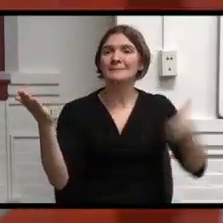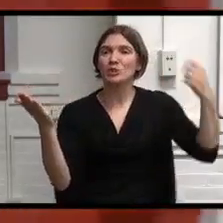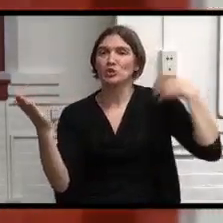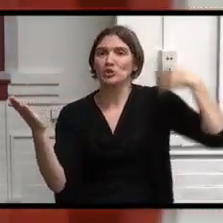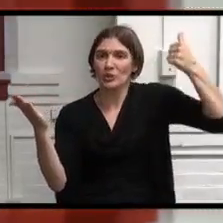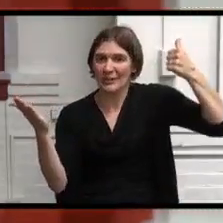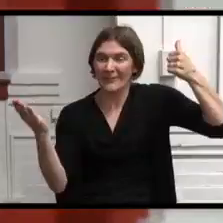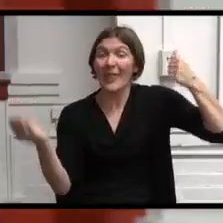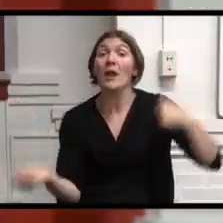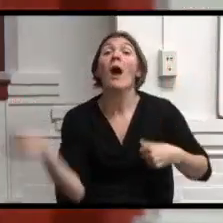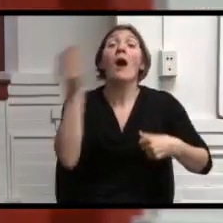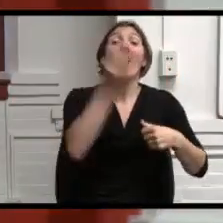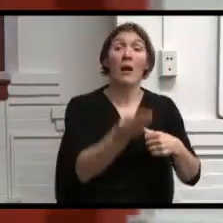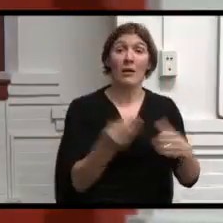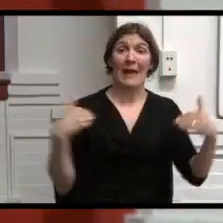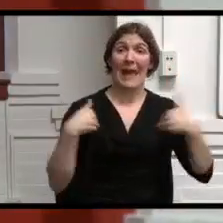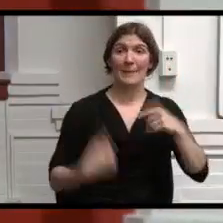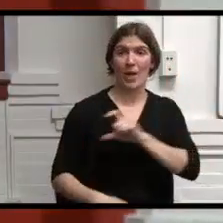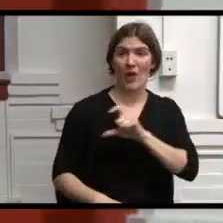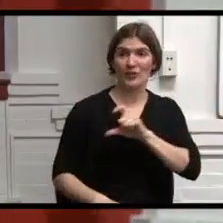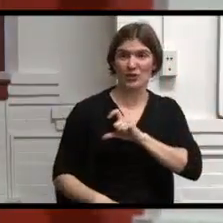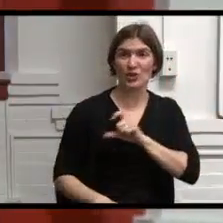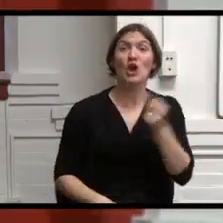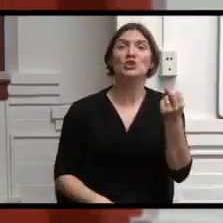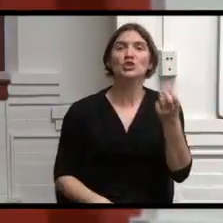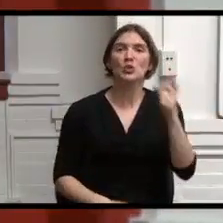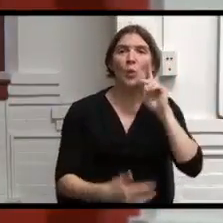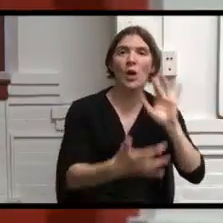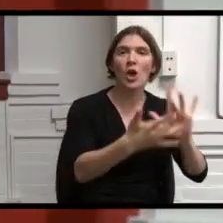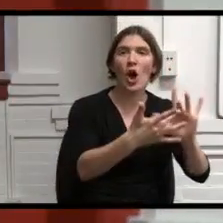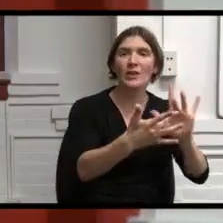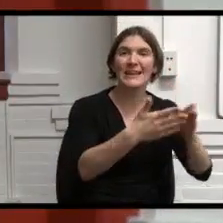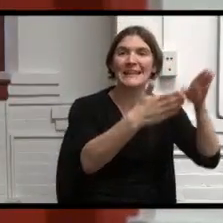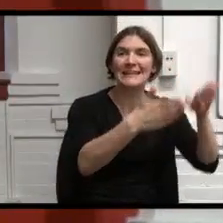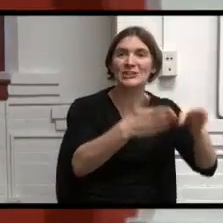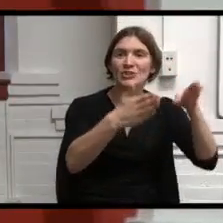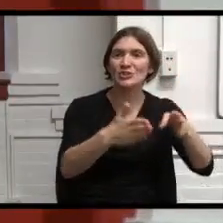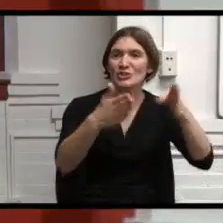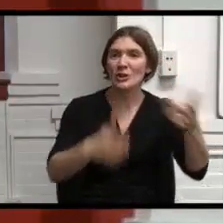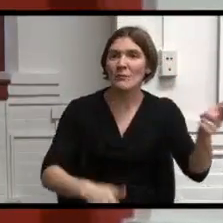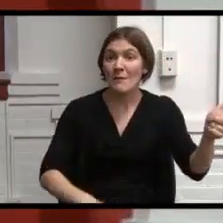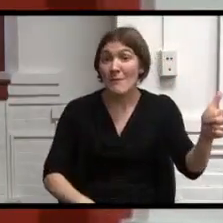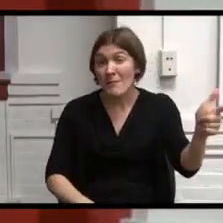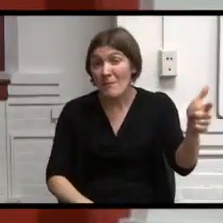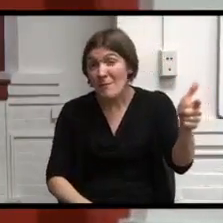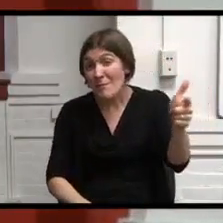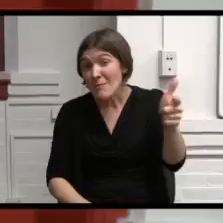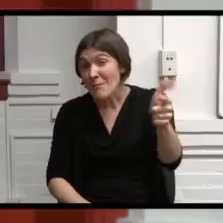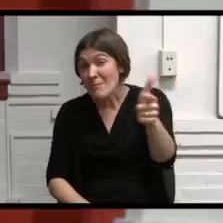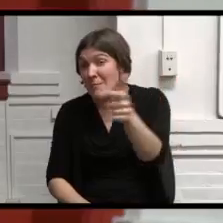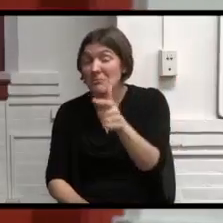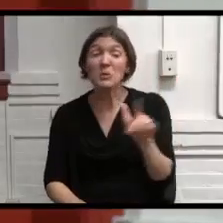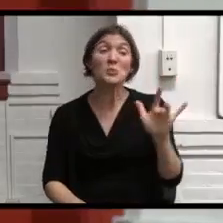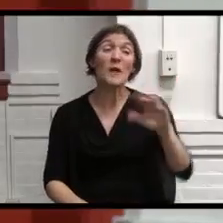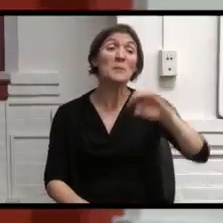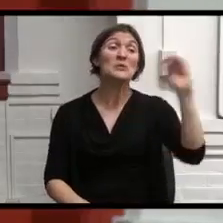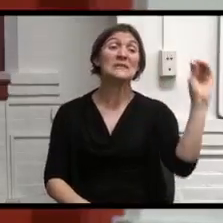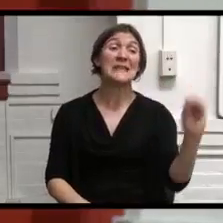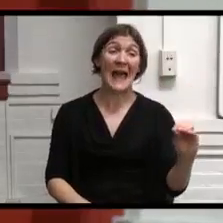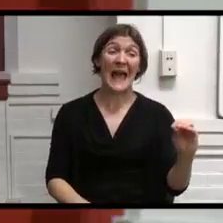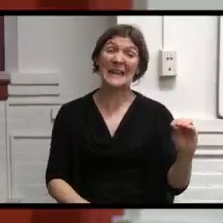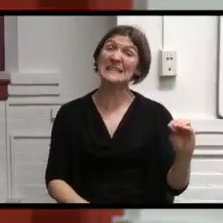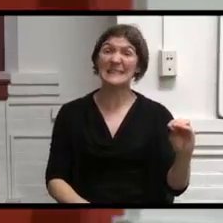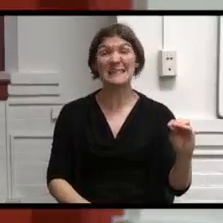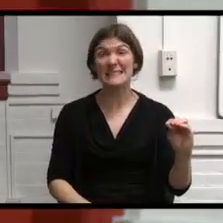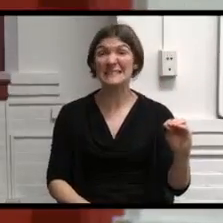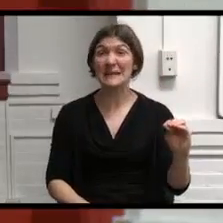animal control officer, and one by one, she contacts all of these people. And what you're going to find is probably 25% of them, at